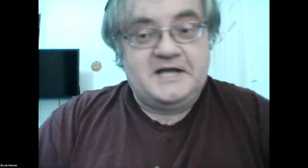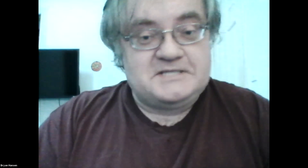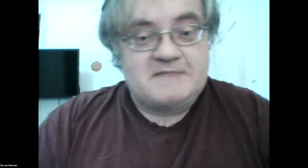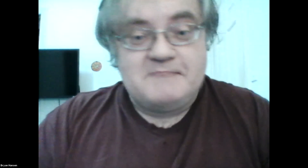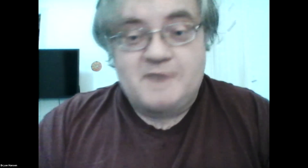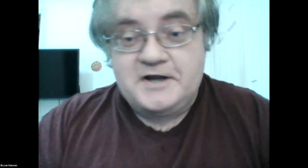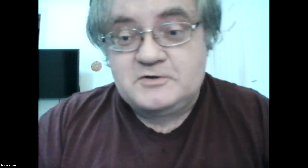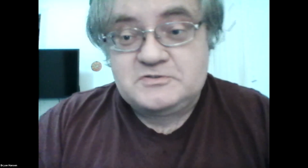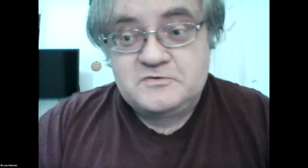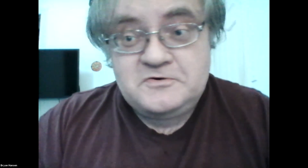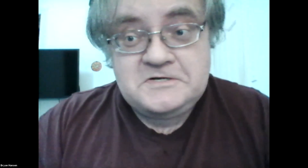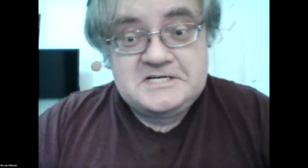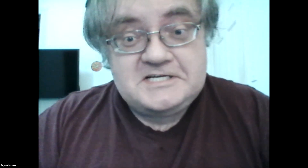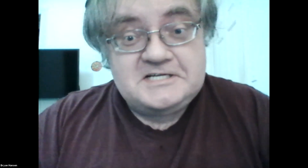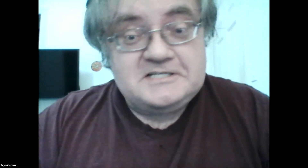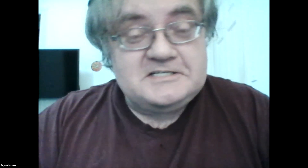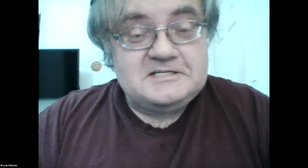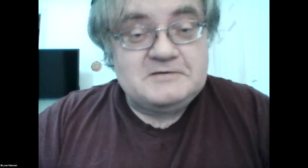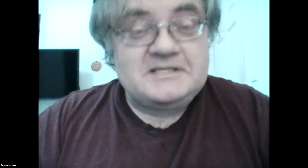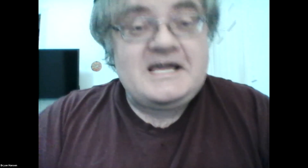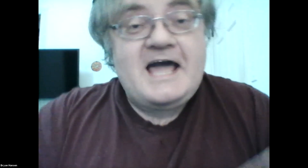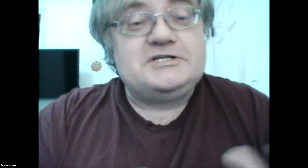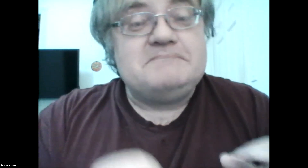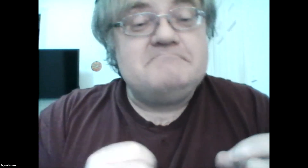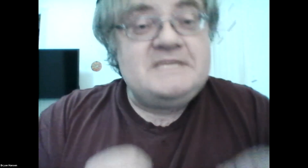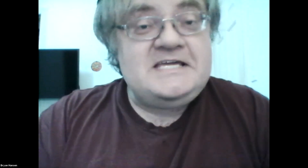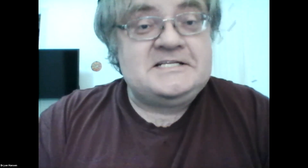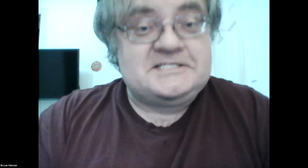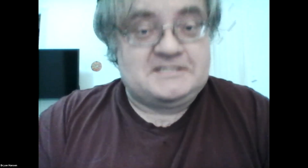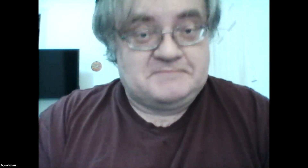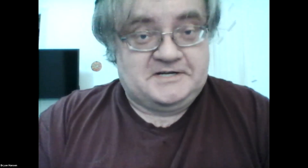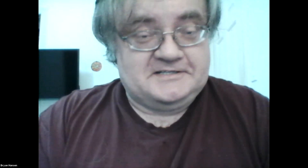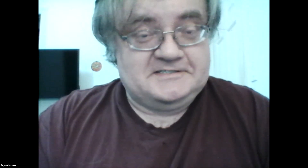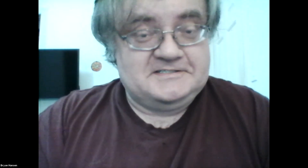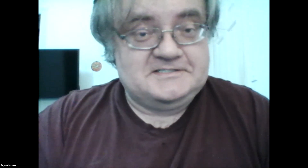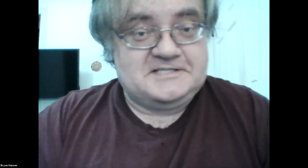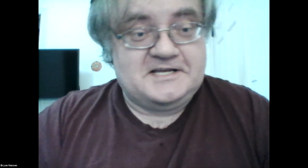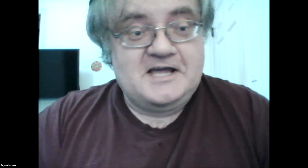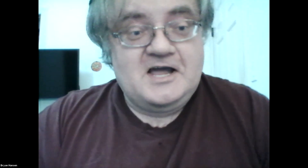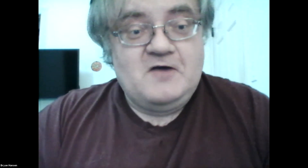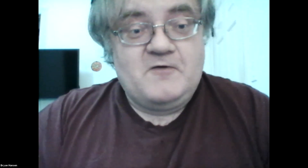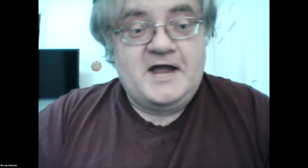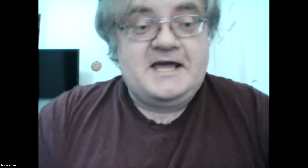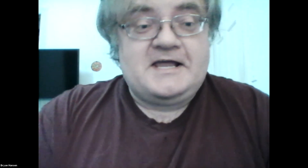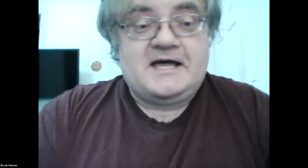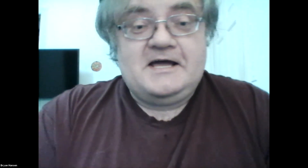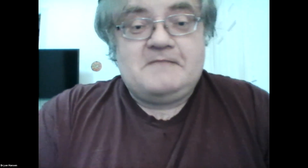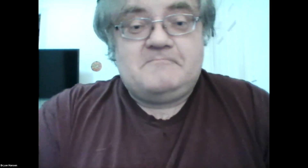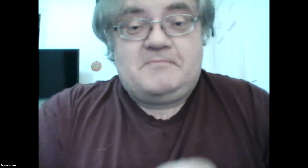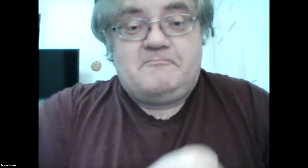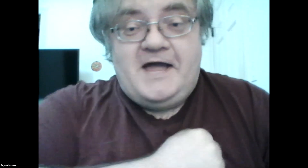and pains that my body goes through, well, they actually mean something. See, when I get